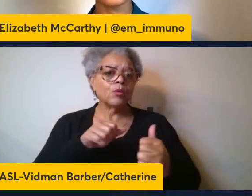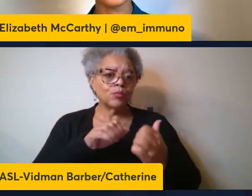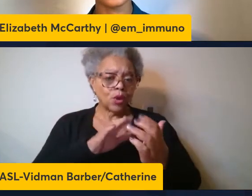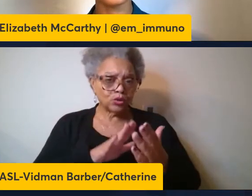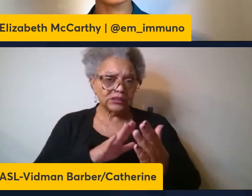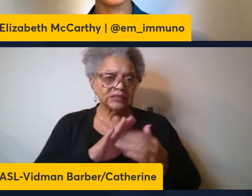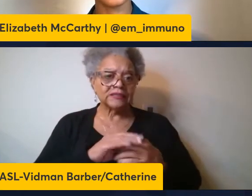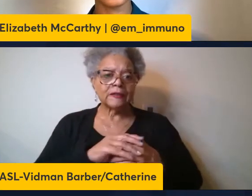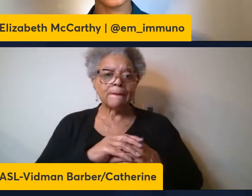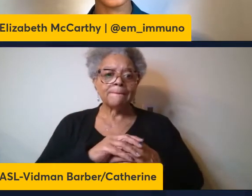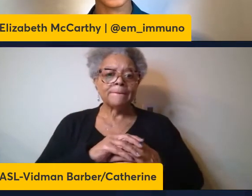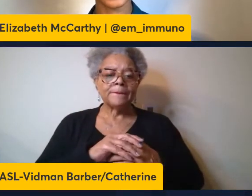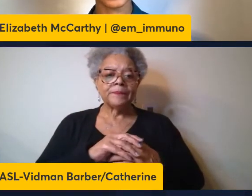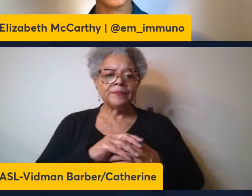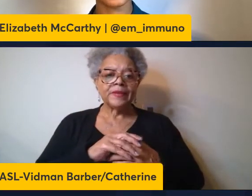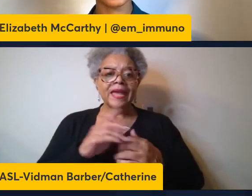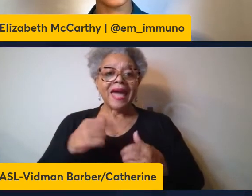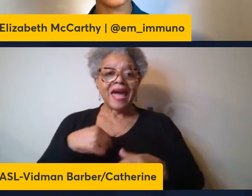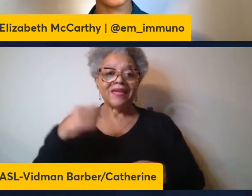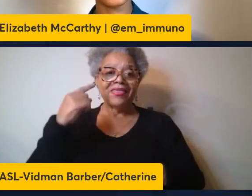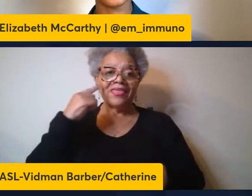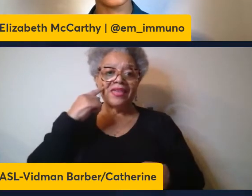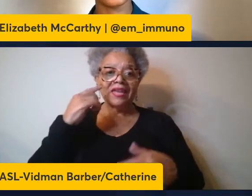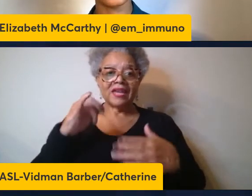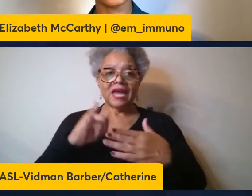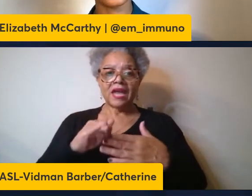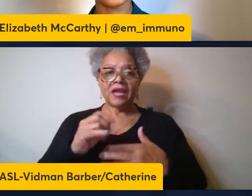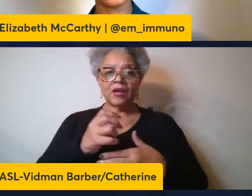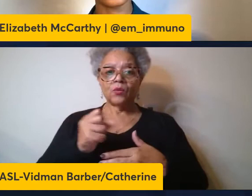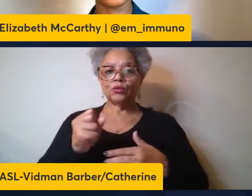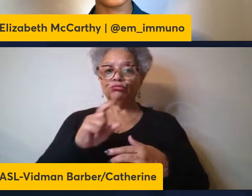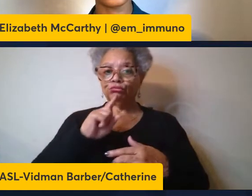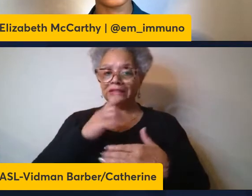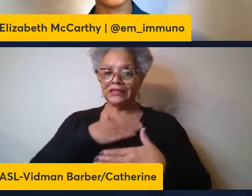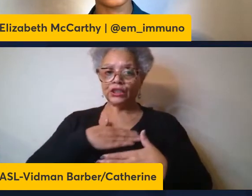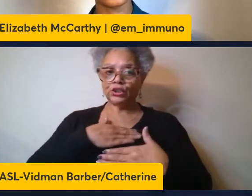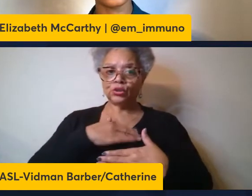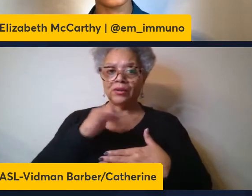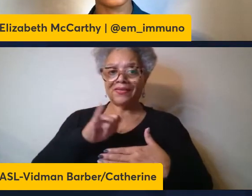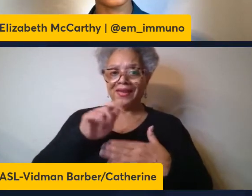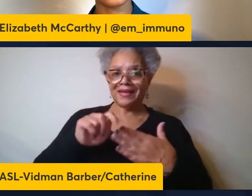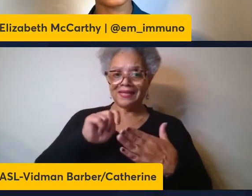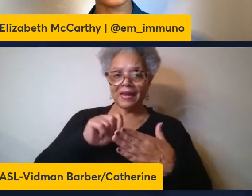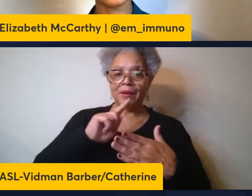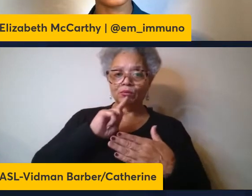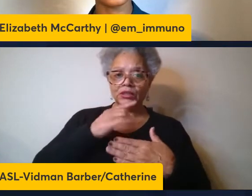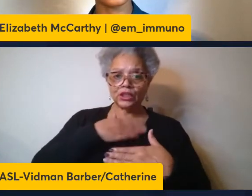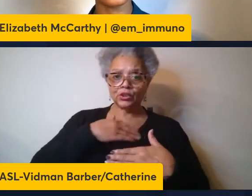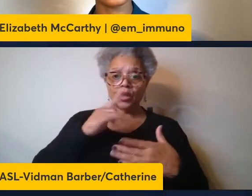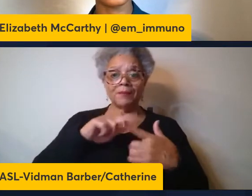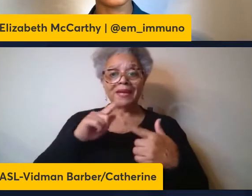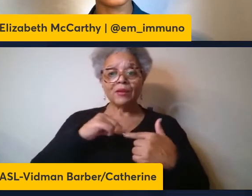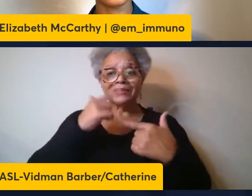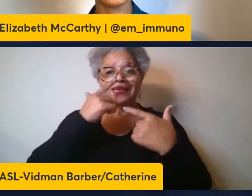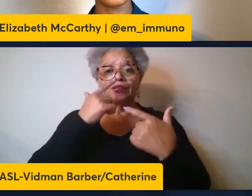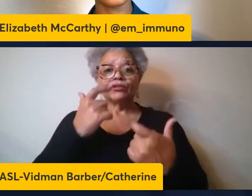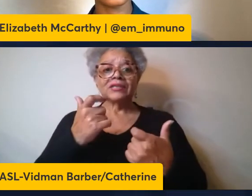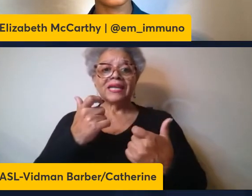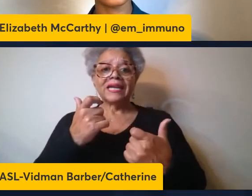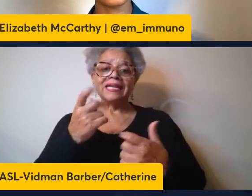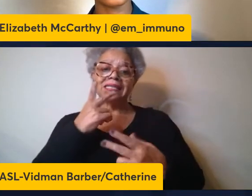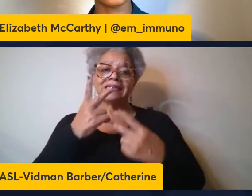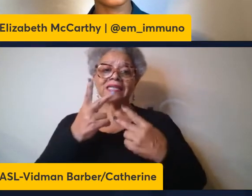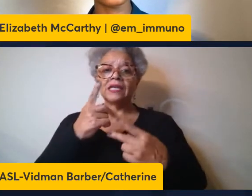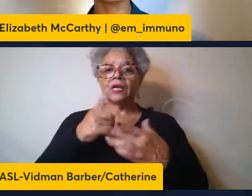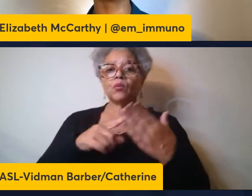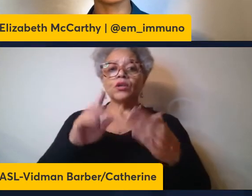And but I think I really enjoyed that time, and I really enjoyed, but I was interested in seeing what's on